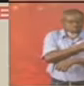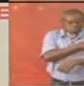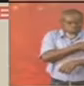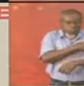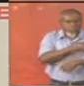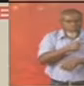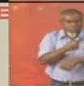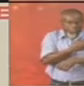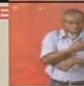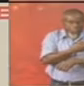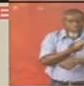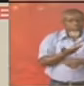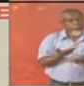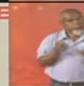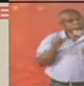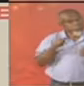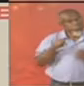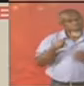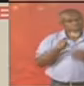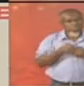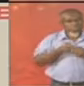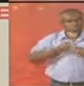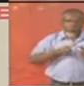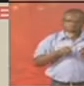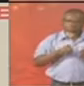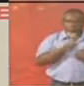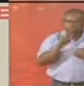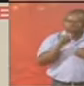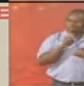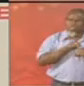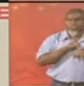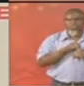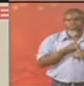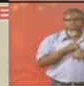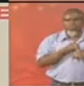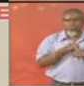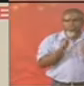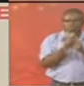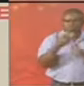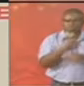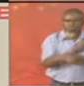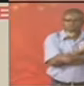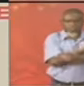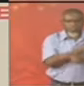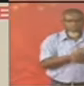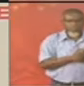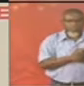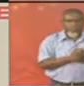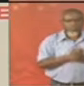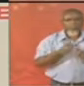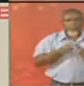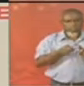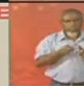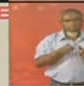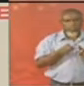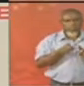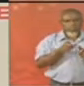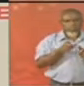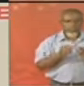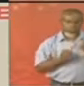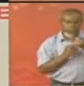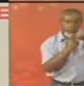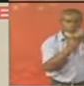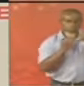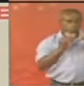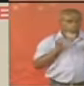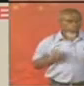the long-term benefit of having your immune system primed to respond in a better way to the virus is